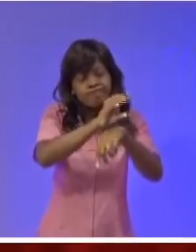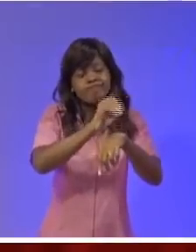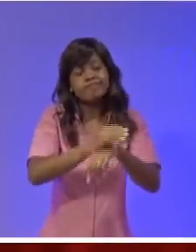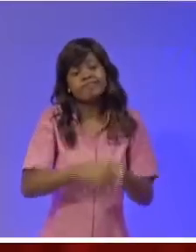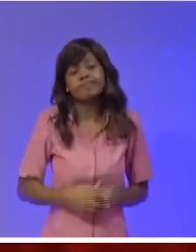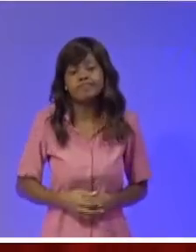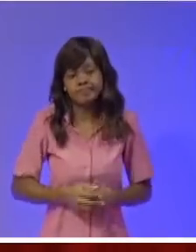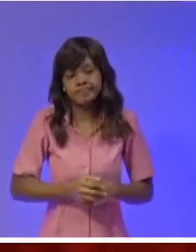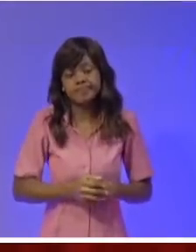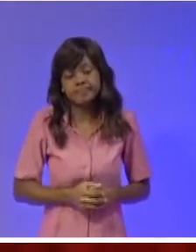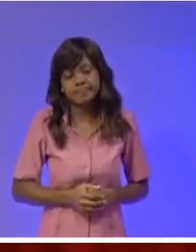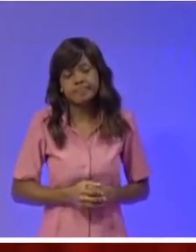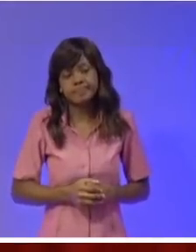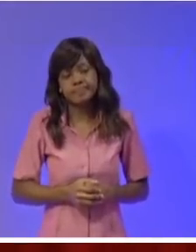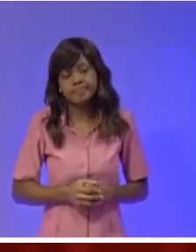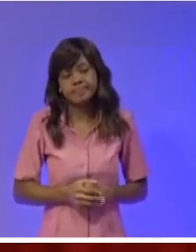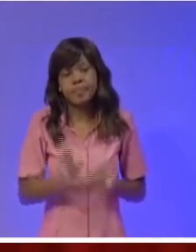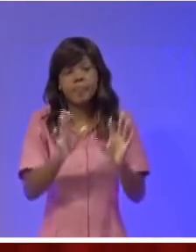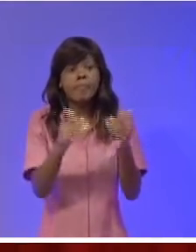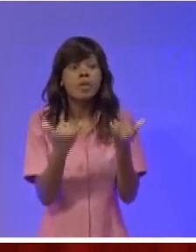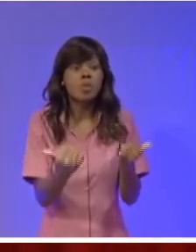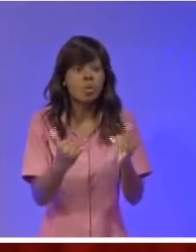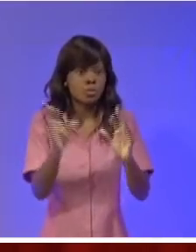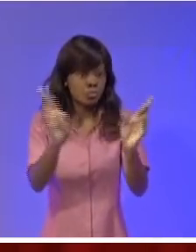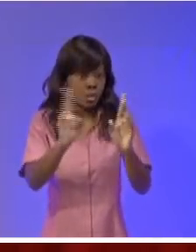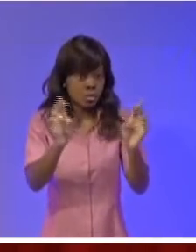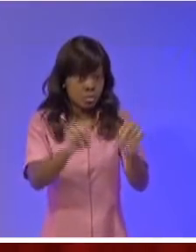the Express.